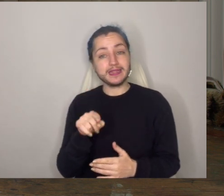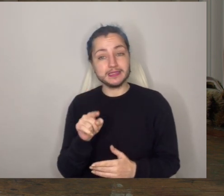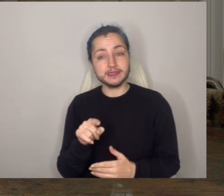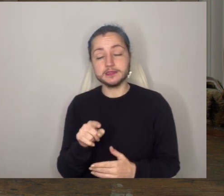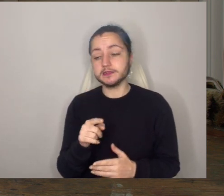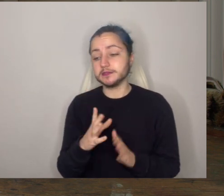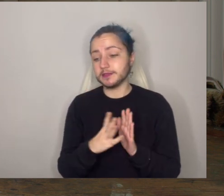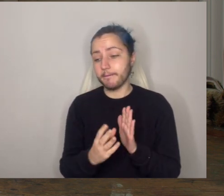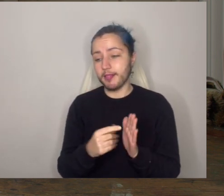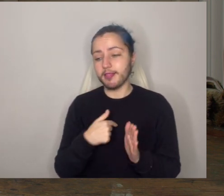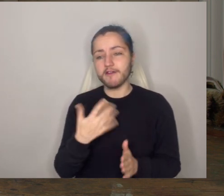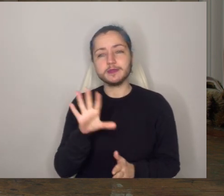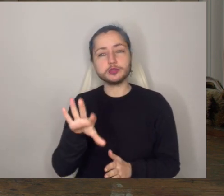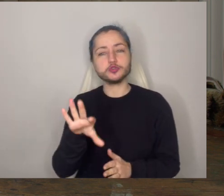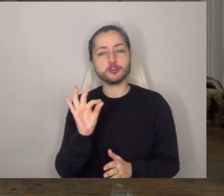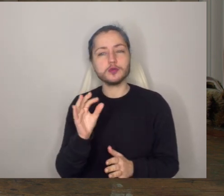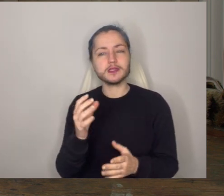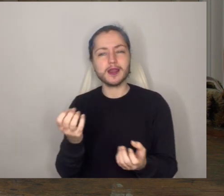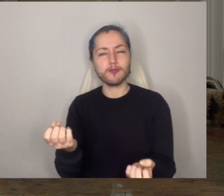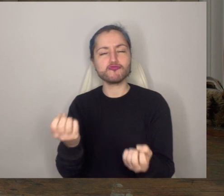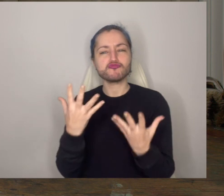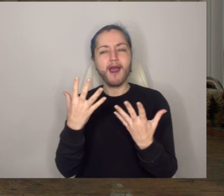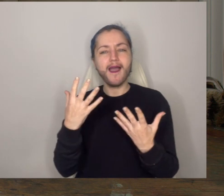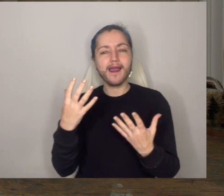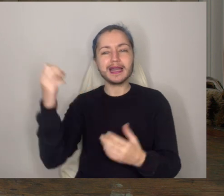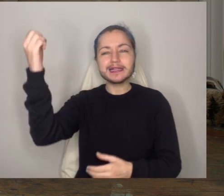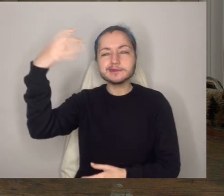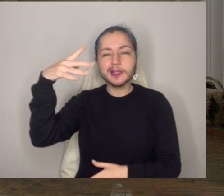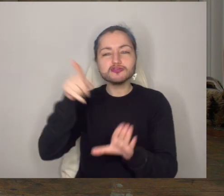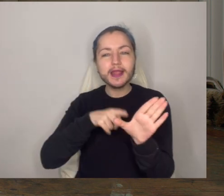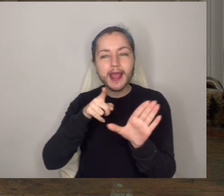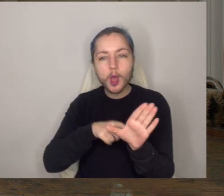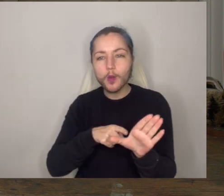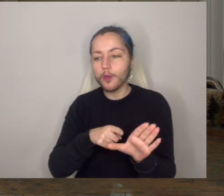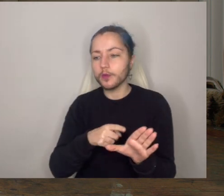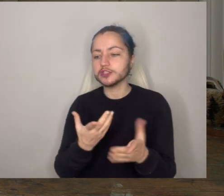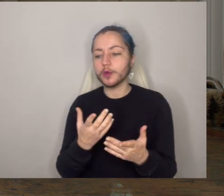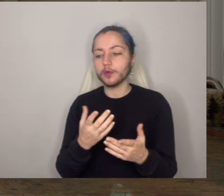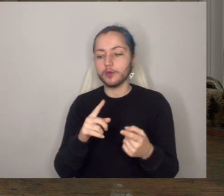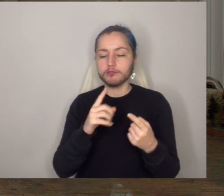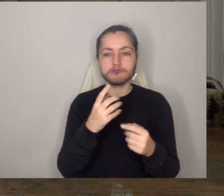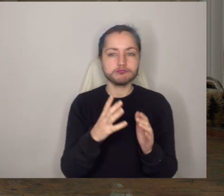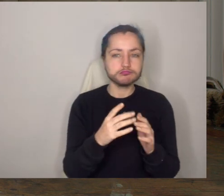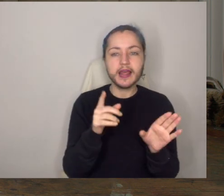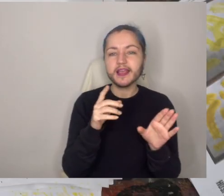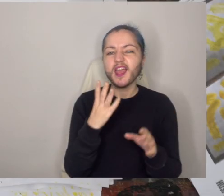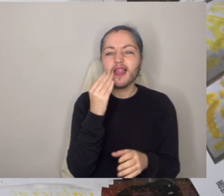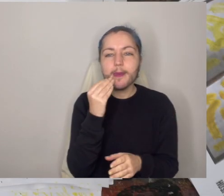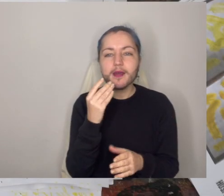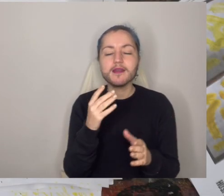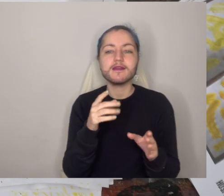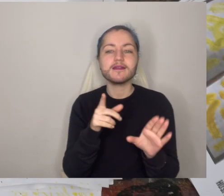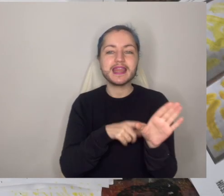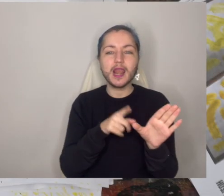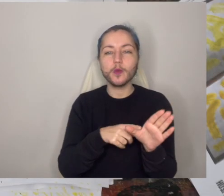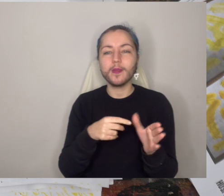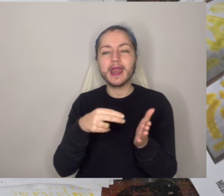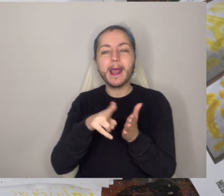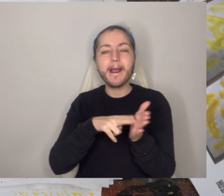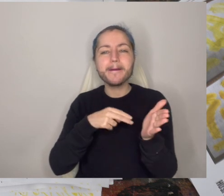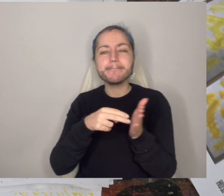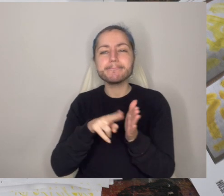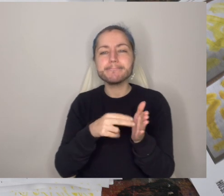What I'll do is I'll start with the painted version and then that will have time to dry before we go on to the next